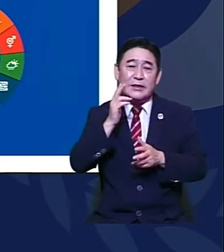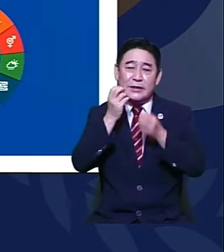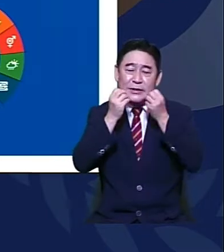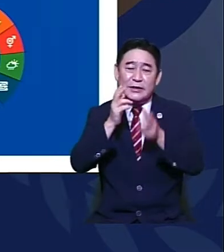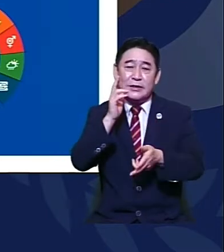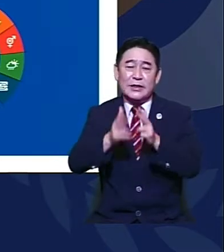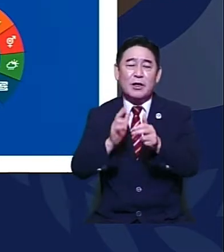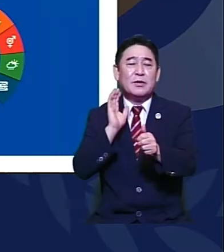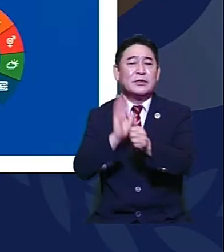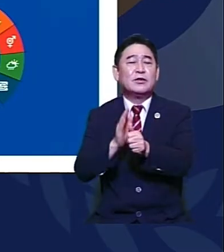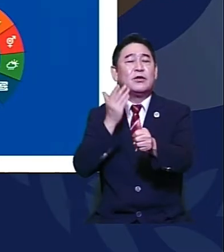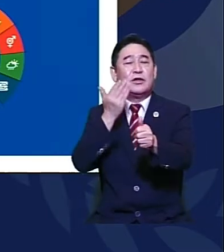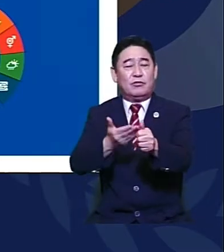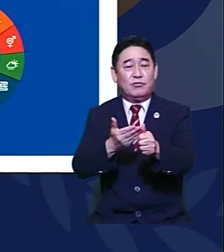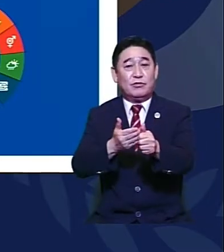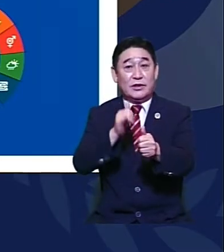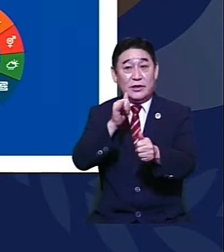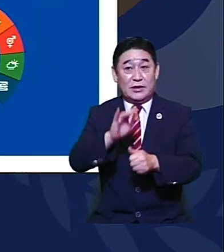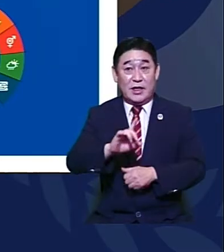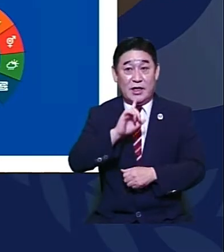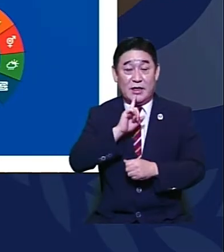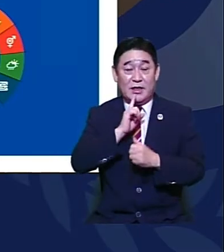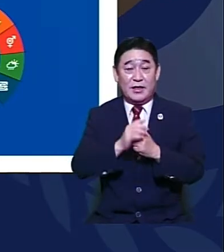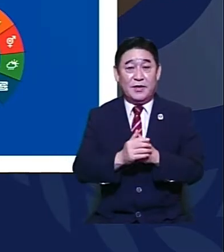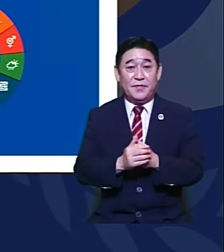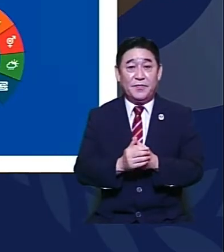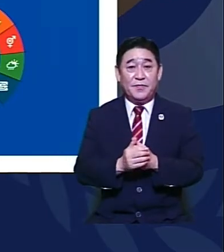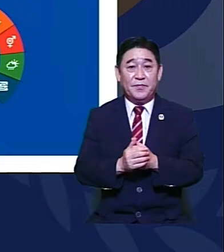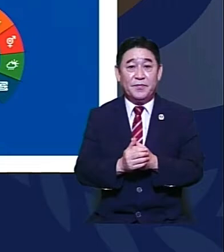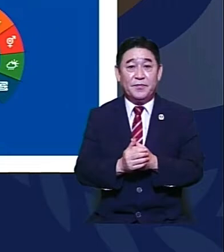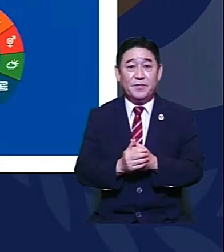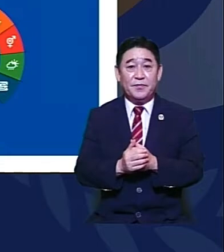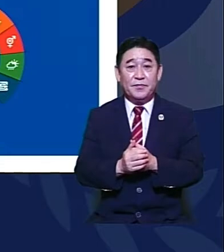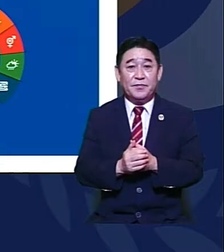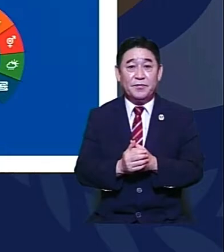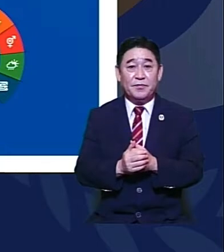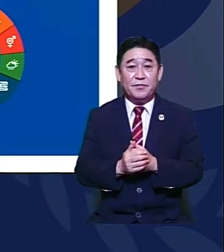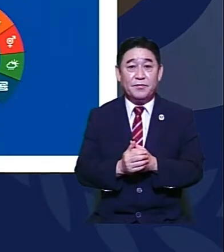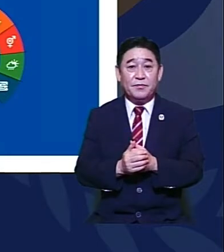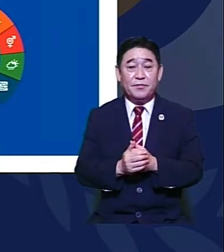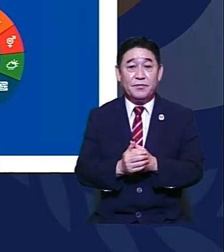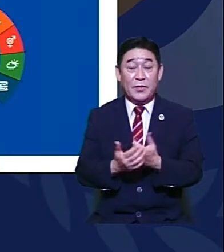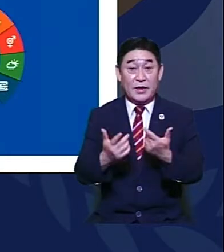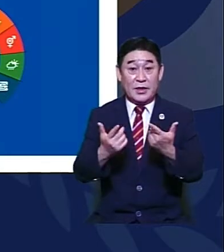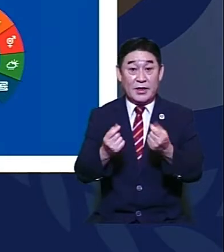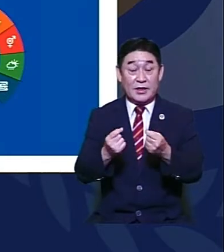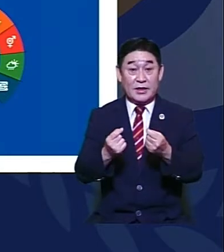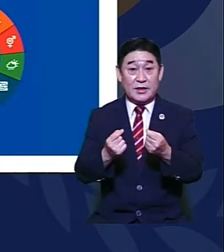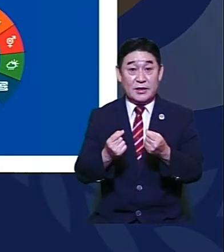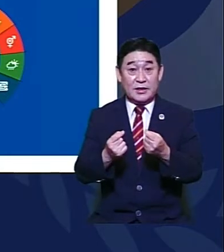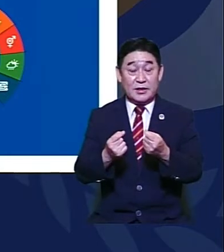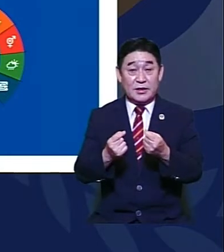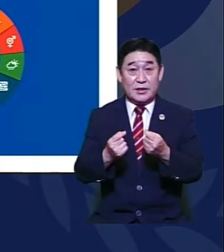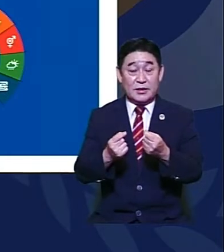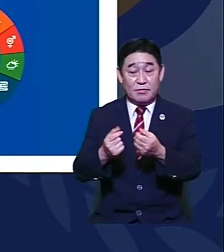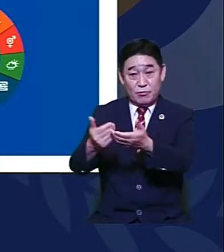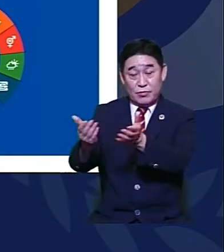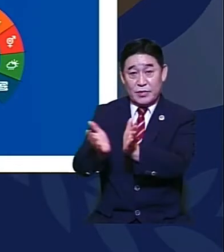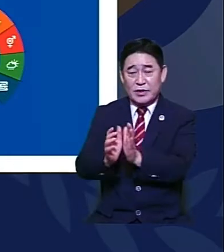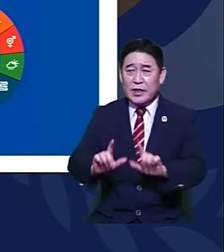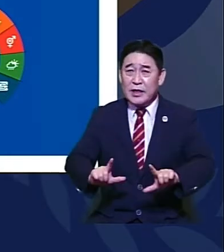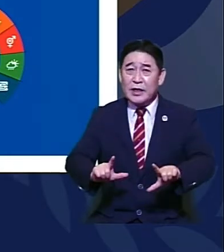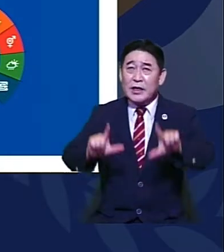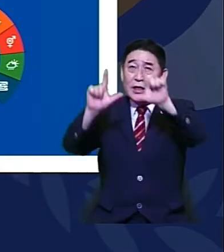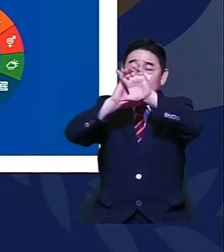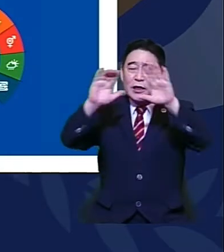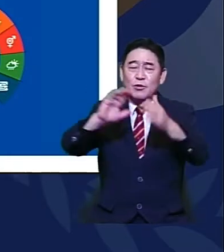through grant ODA. In this context, to limit climate risk and